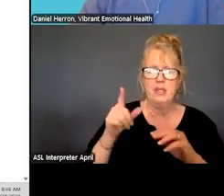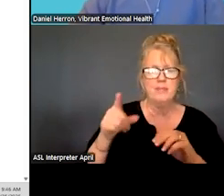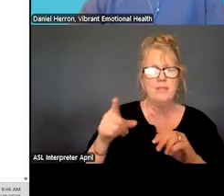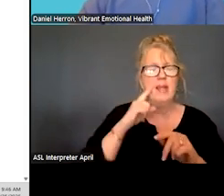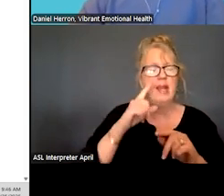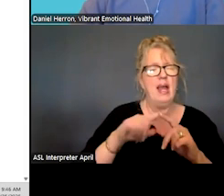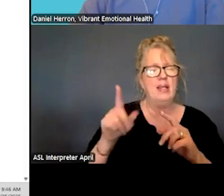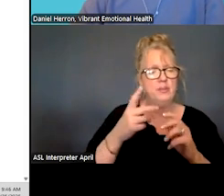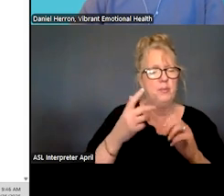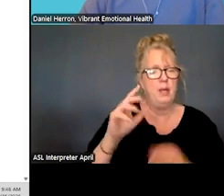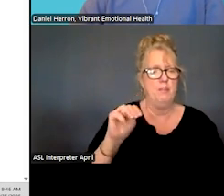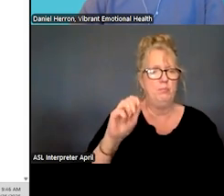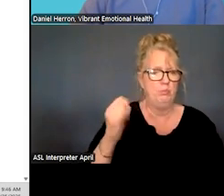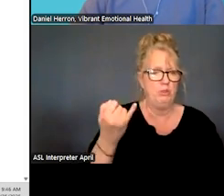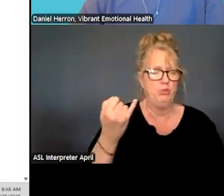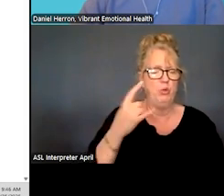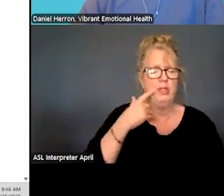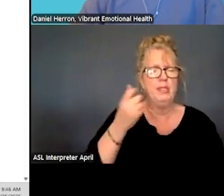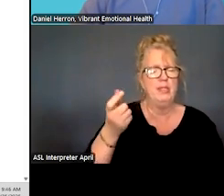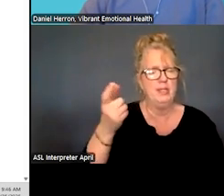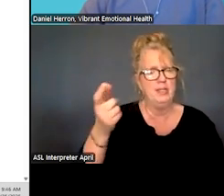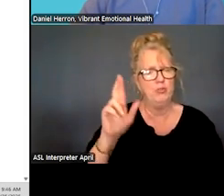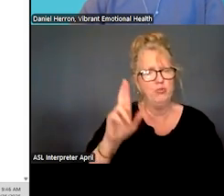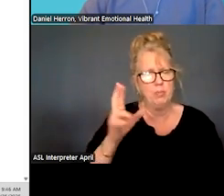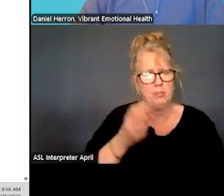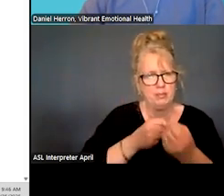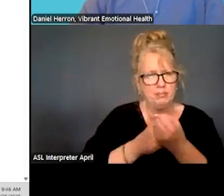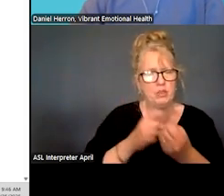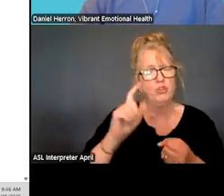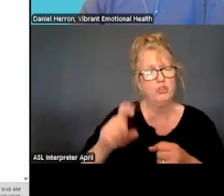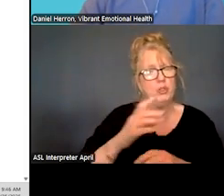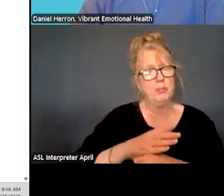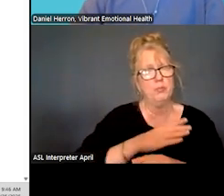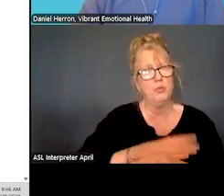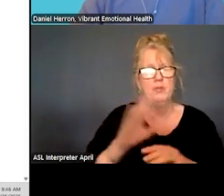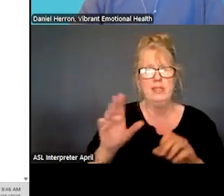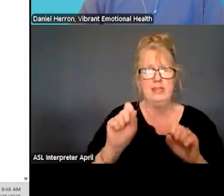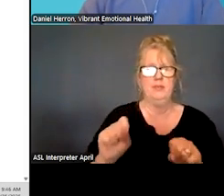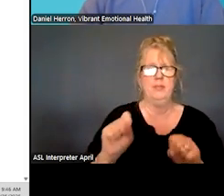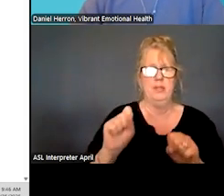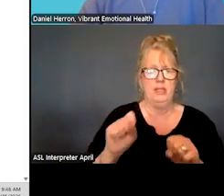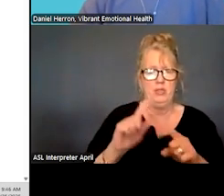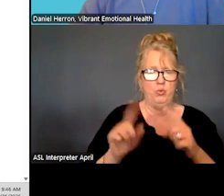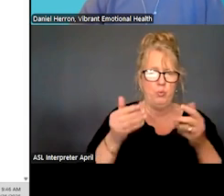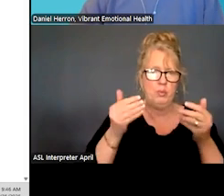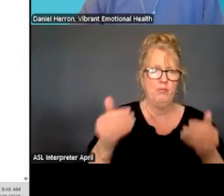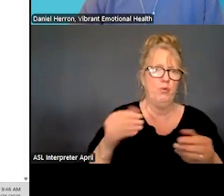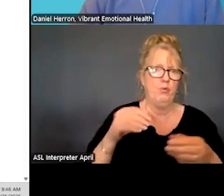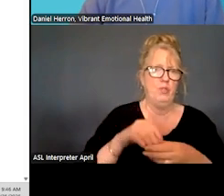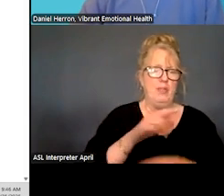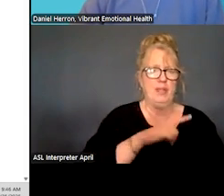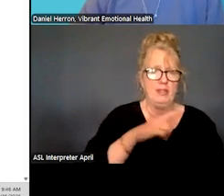majority party Republican sponsors, which should improve its ability to move forward in the